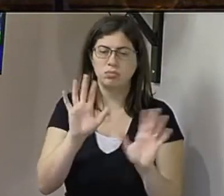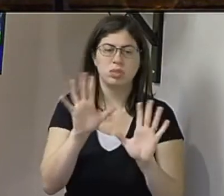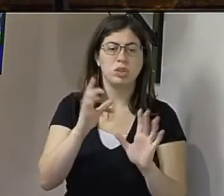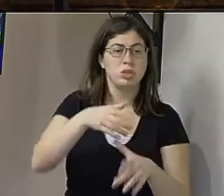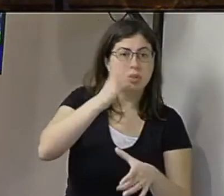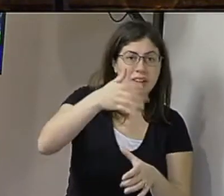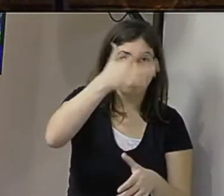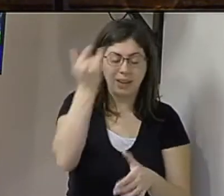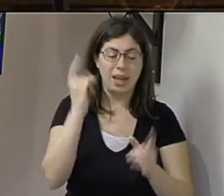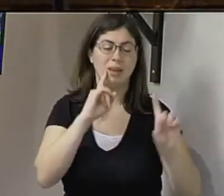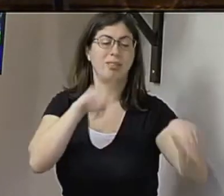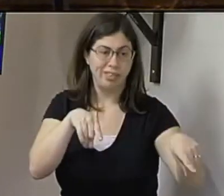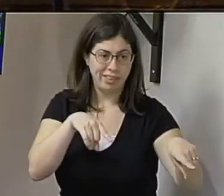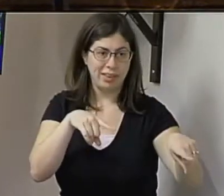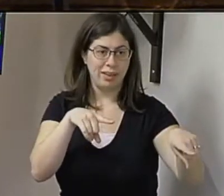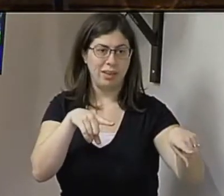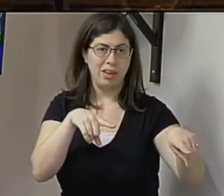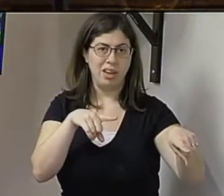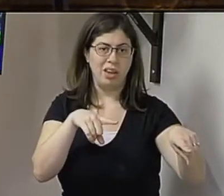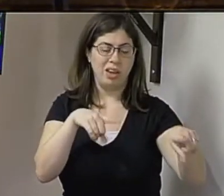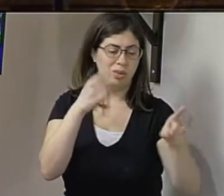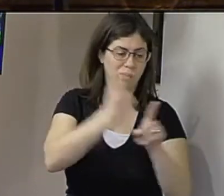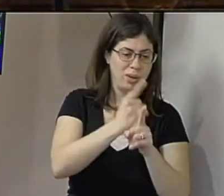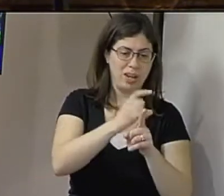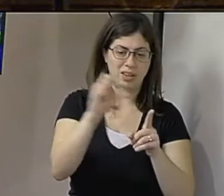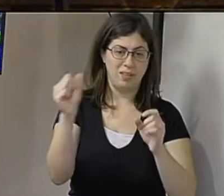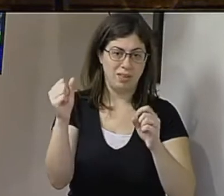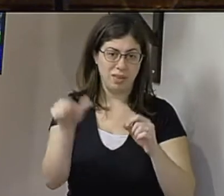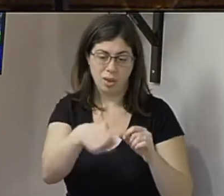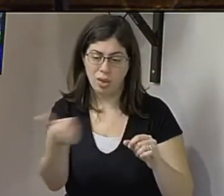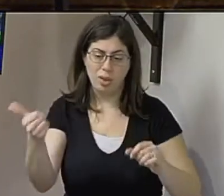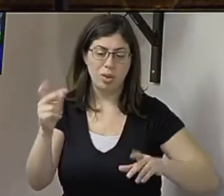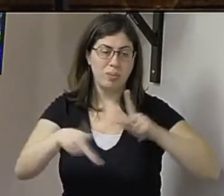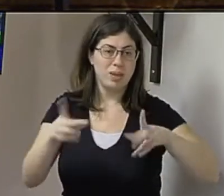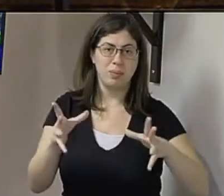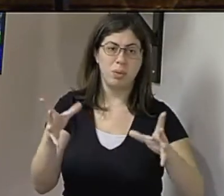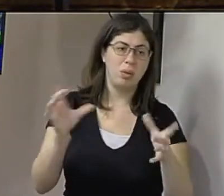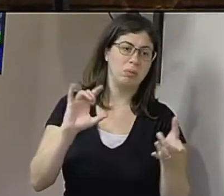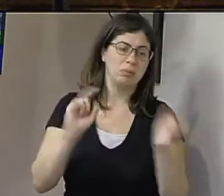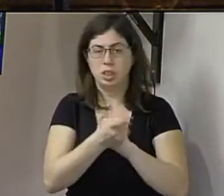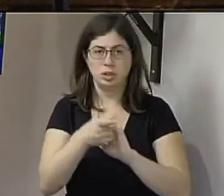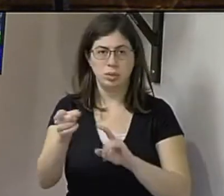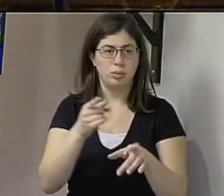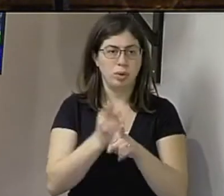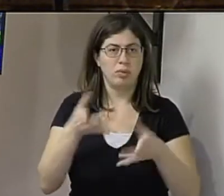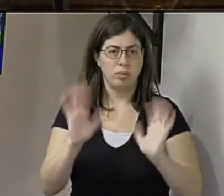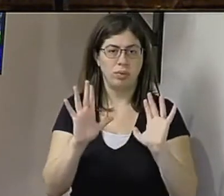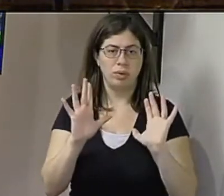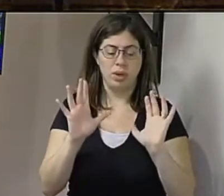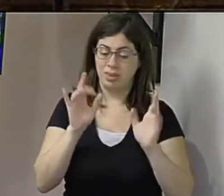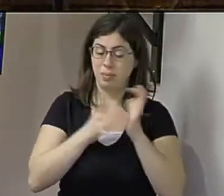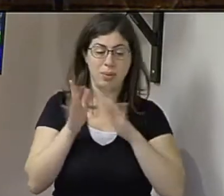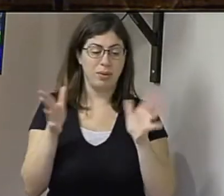and forget what's been decreed and pervert the rights of all the afflicted. And the Bible makes it clear that hey,